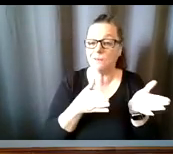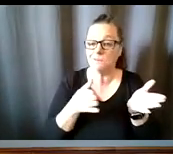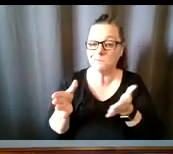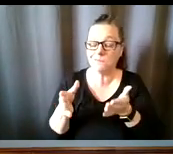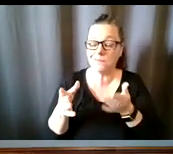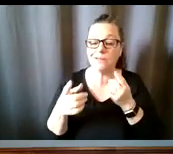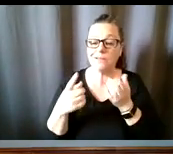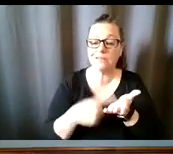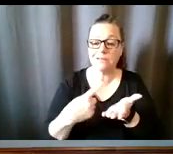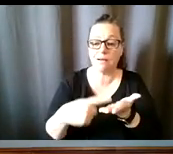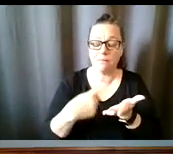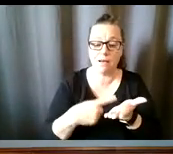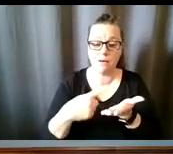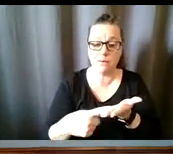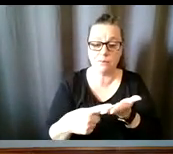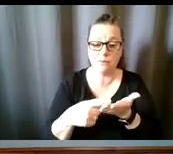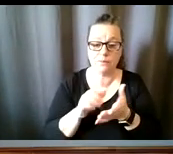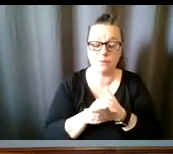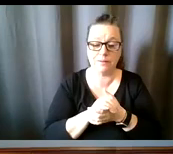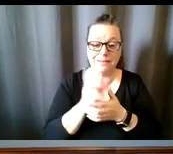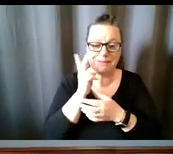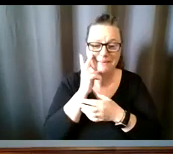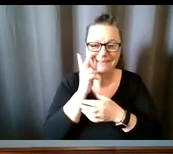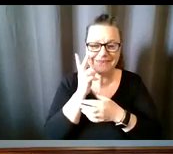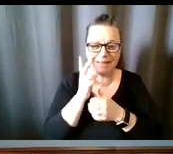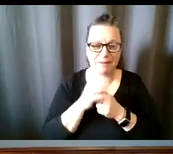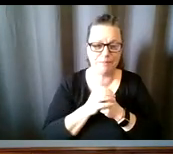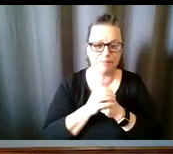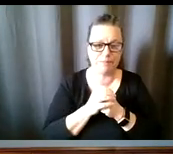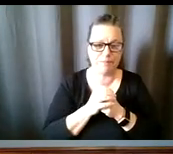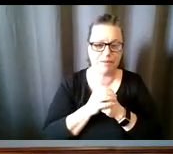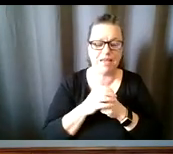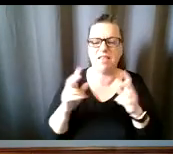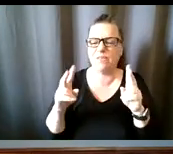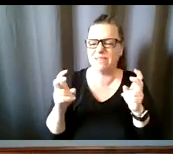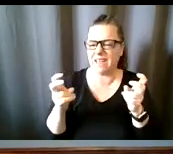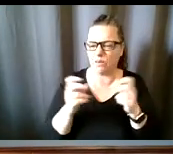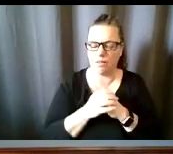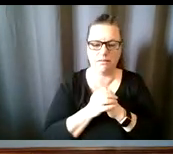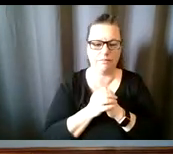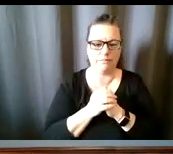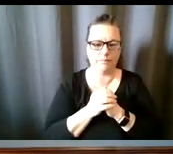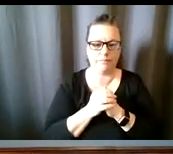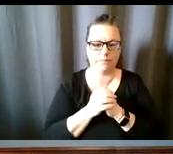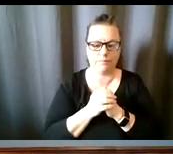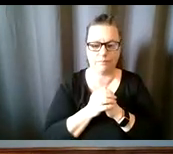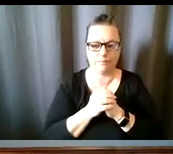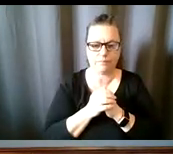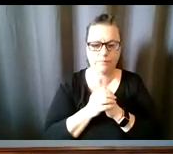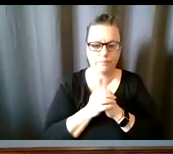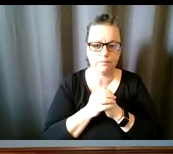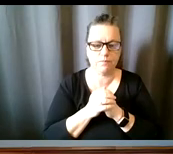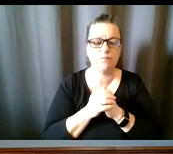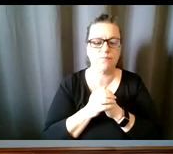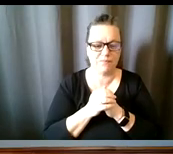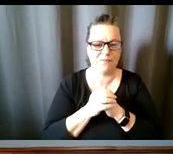the, let's see here. Let's talk about the title. And I'm going to get rid of that so you don't see that. There we